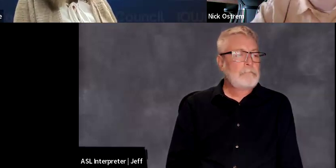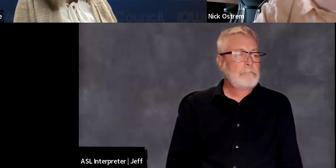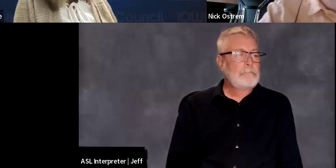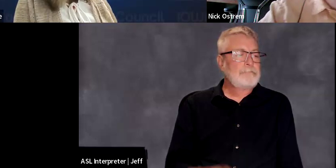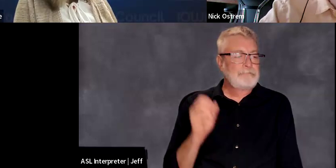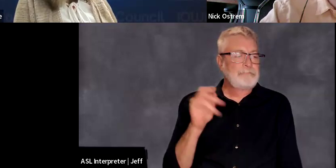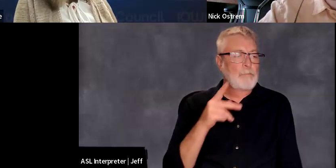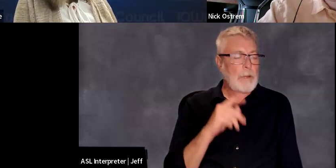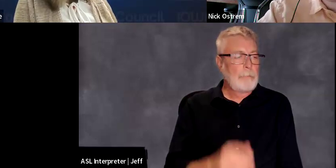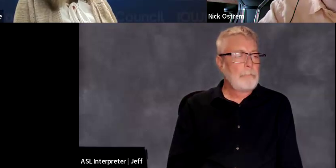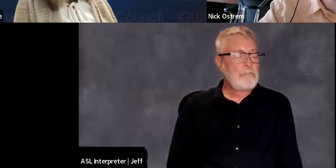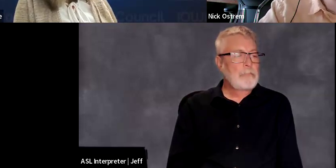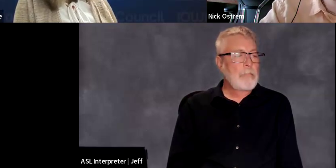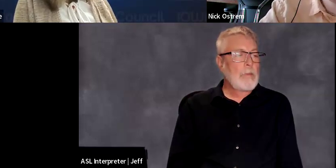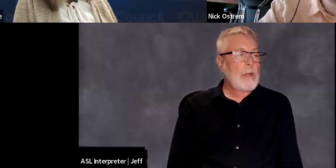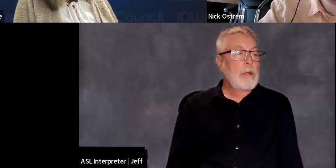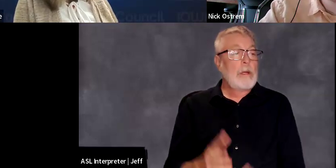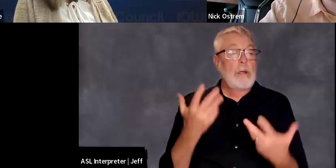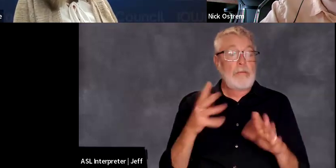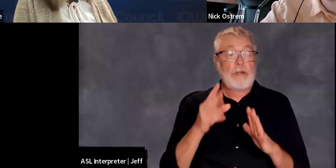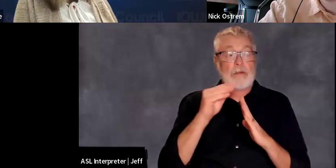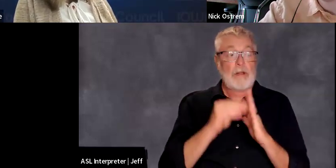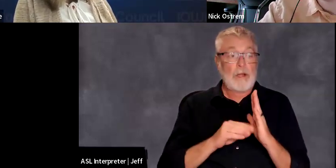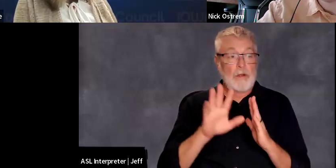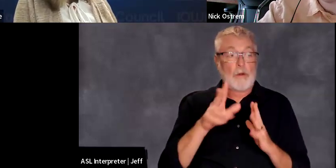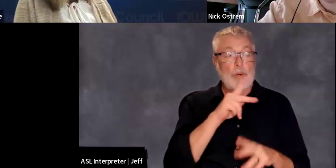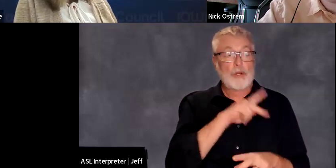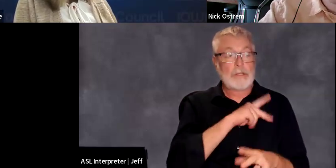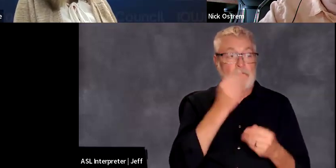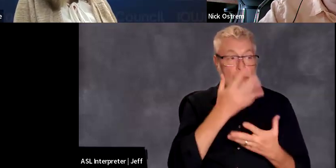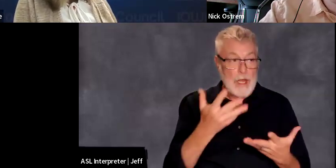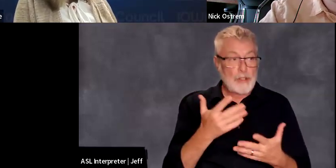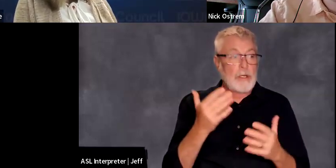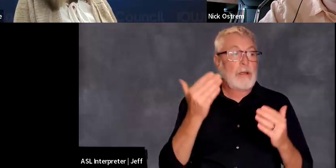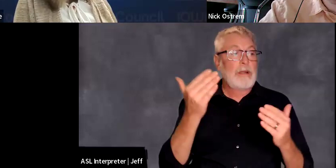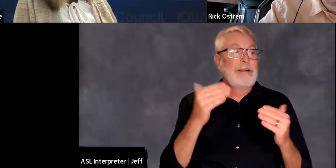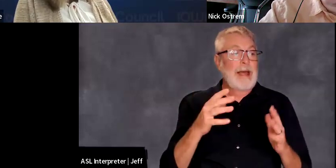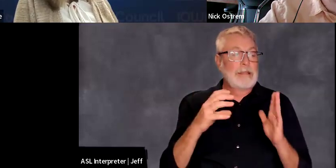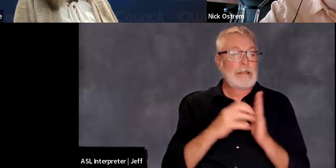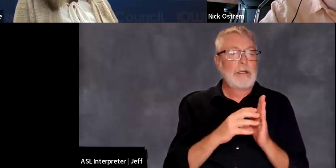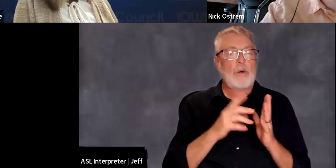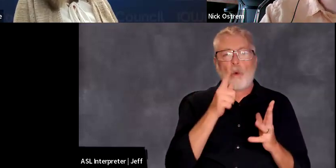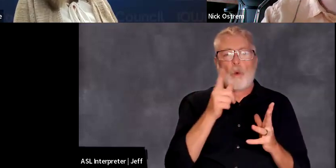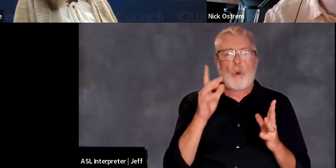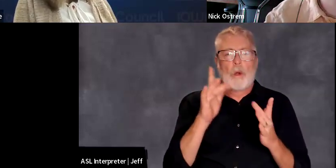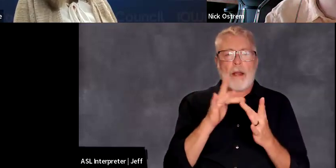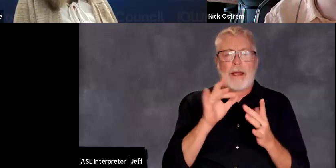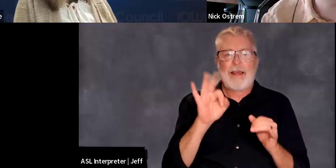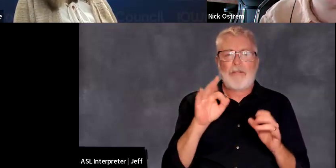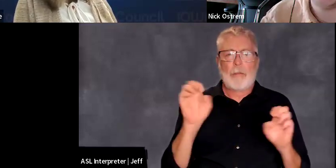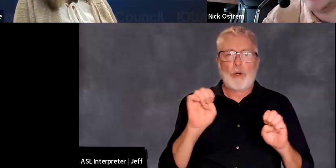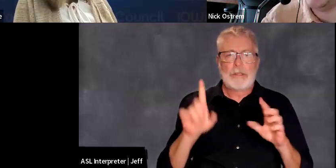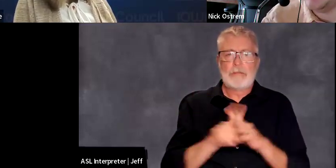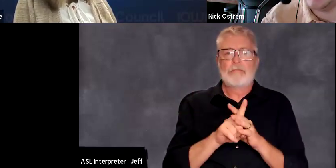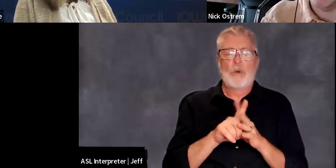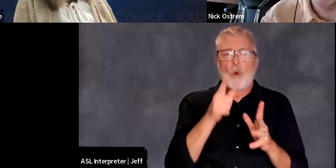okay, once you're finished filling out the personal information, there are emergency contacts. So these are